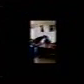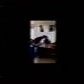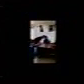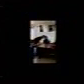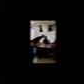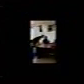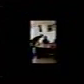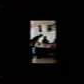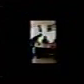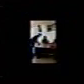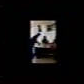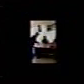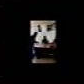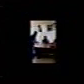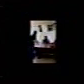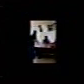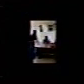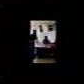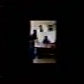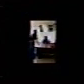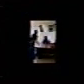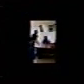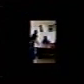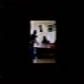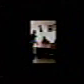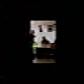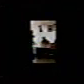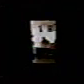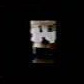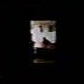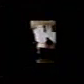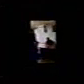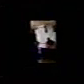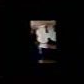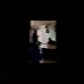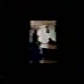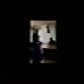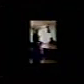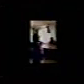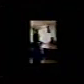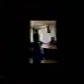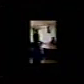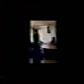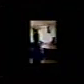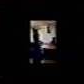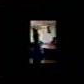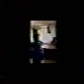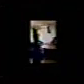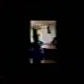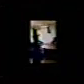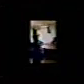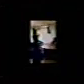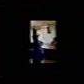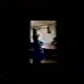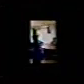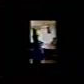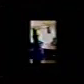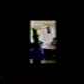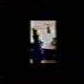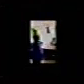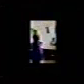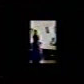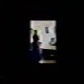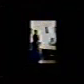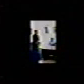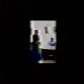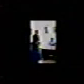out of this pit of need, out of this pit of scarcity, in Jesus' name.